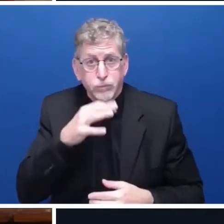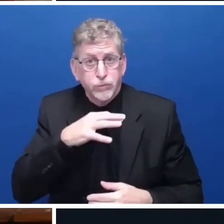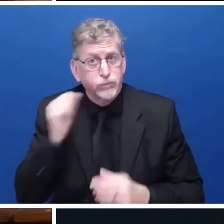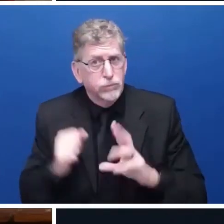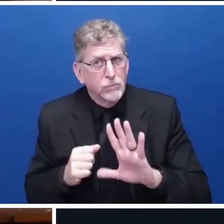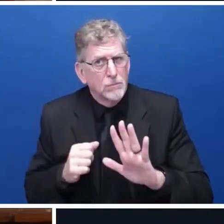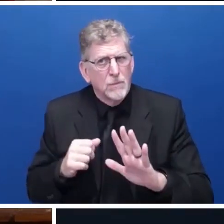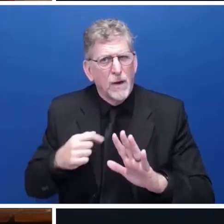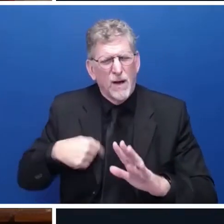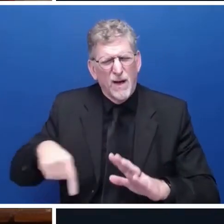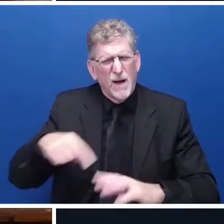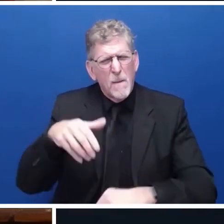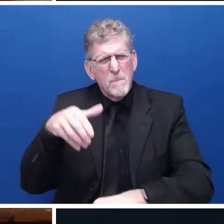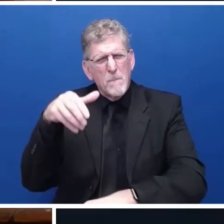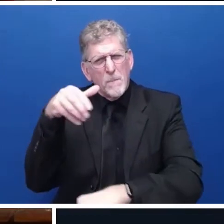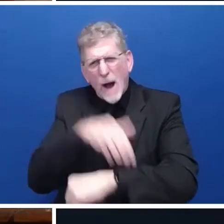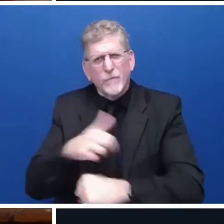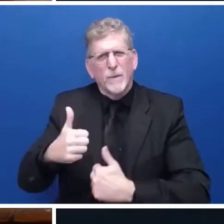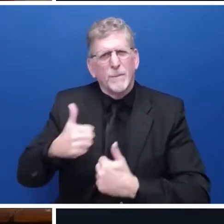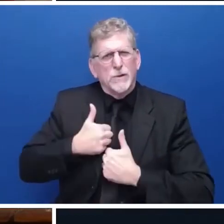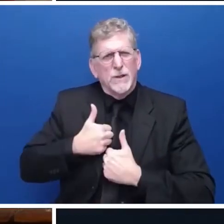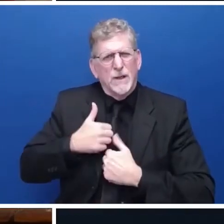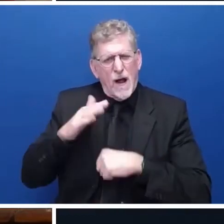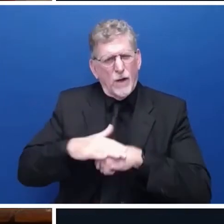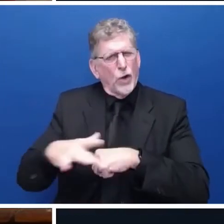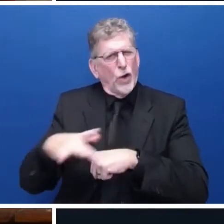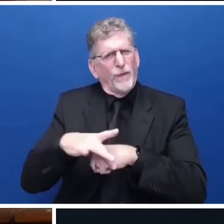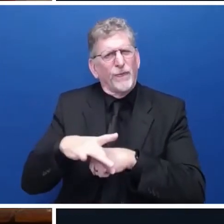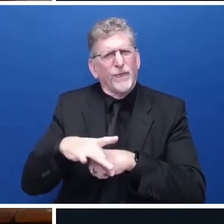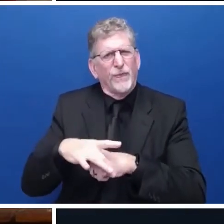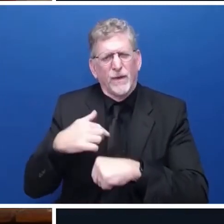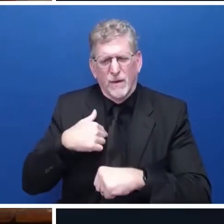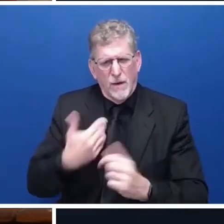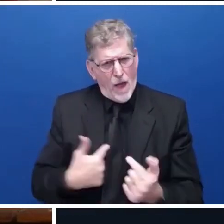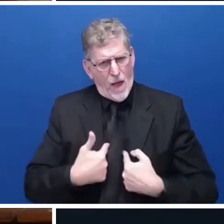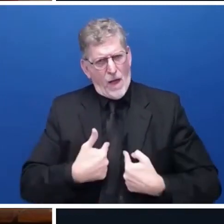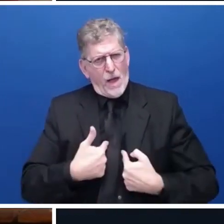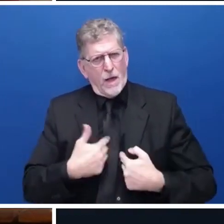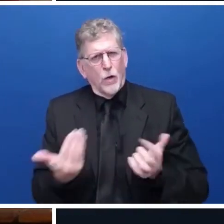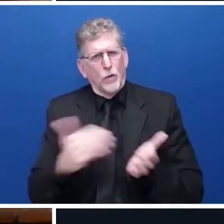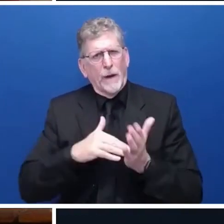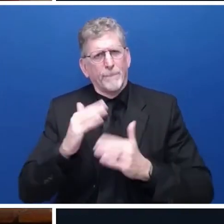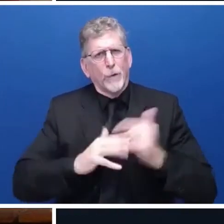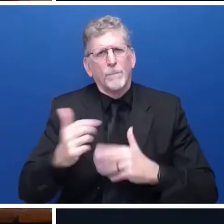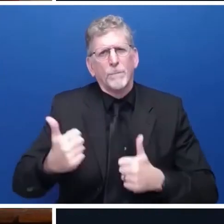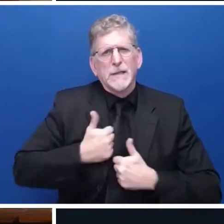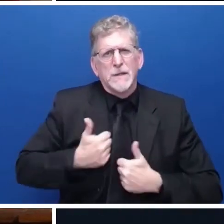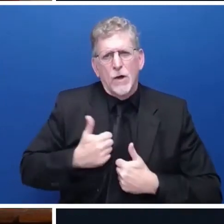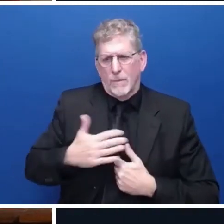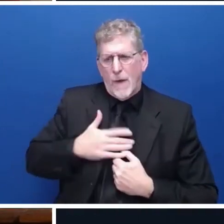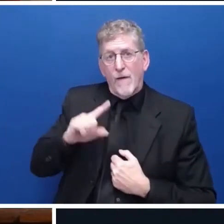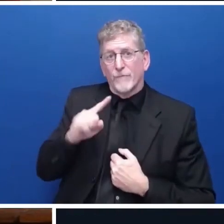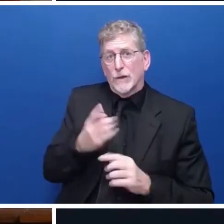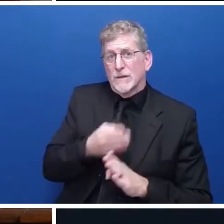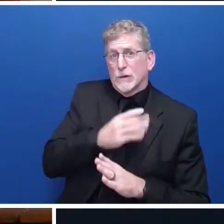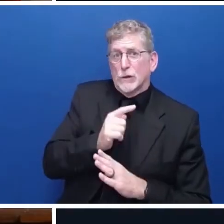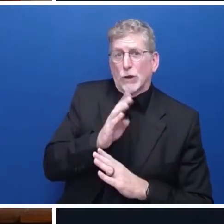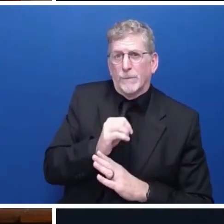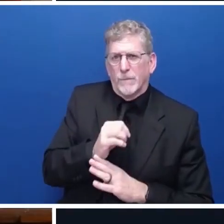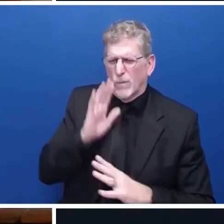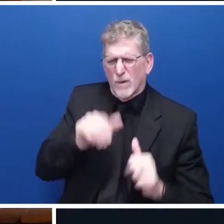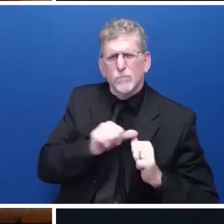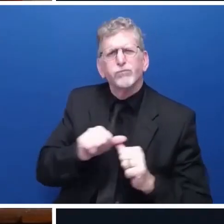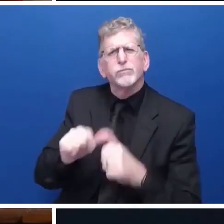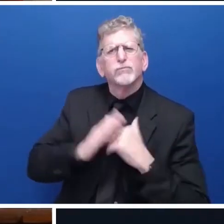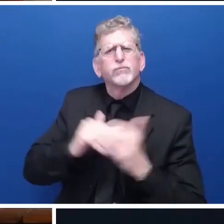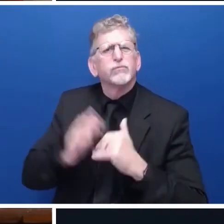in my first term. We're going to continue to do so. Also, we just approved a $1 trillion budget. We have no